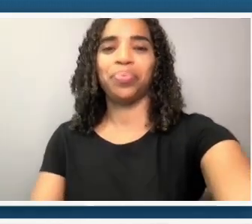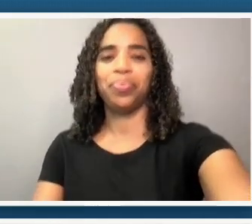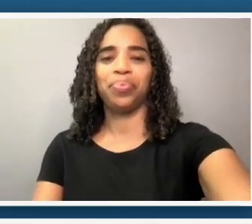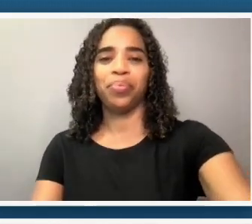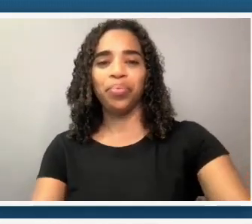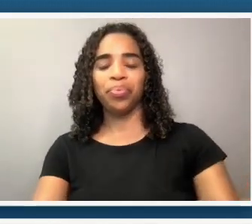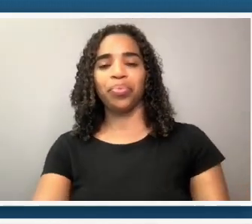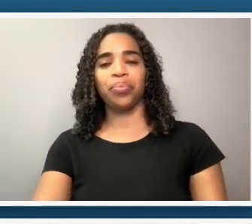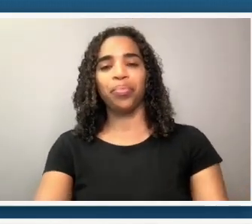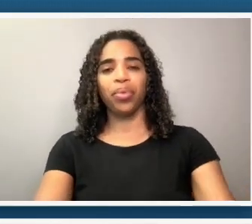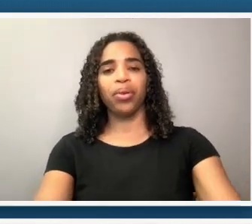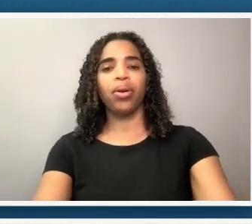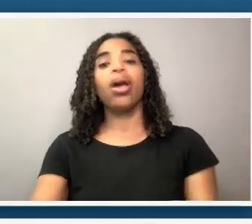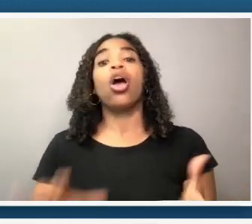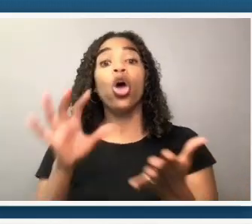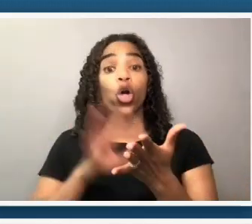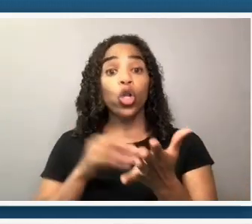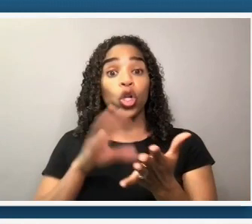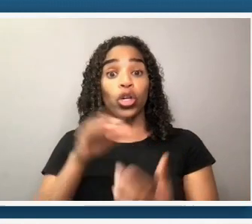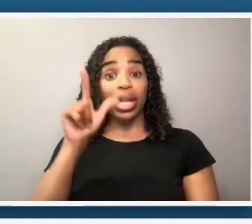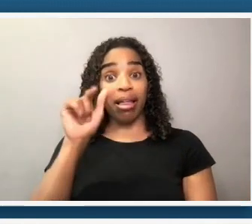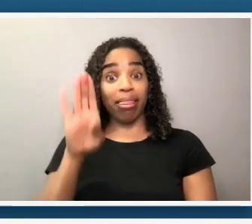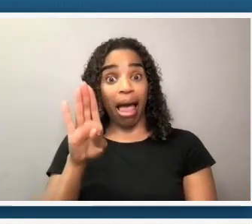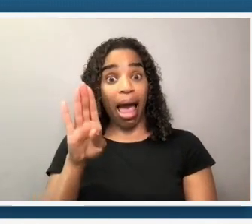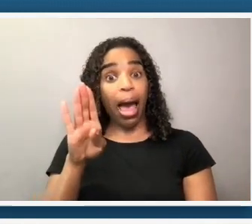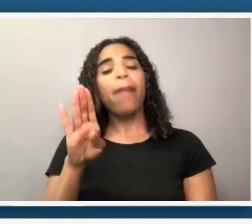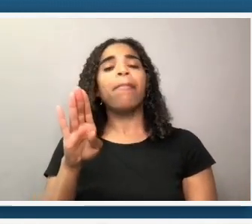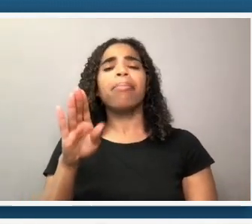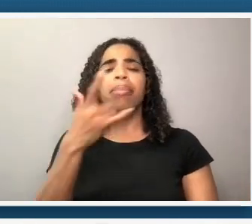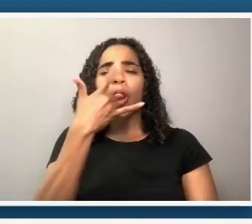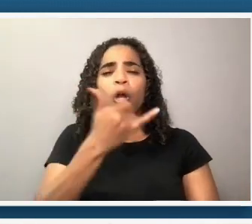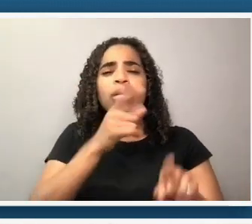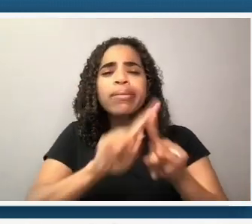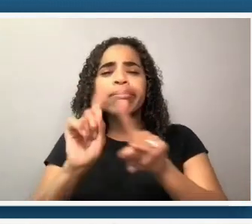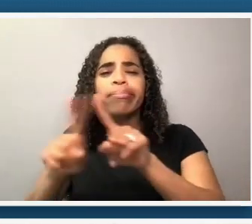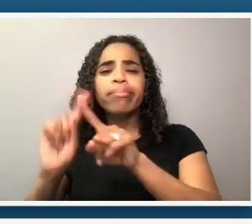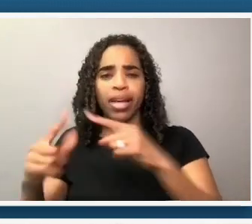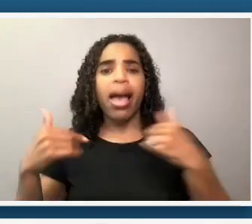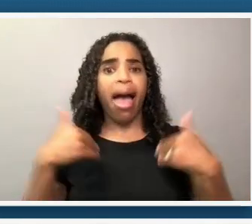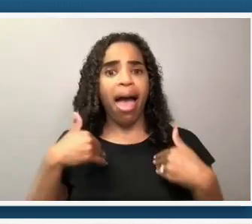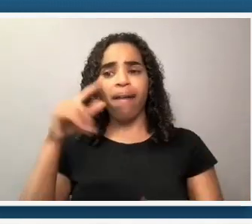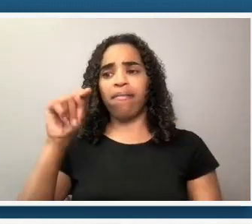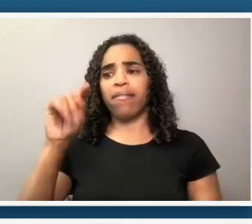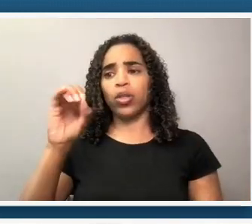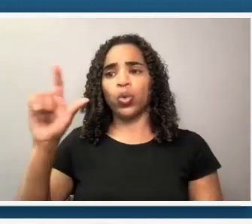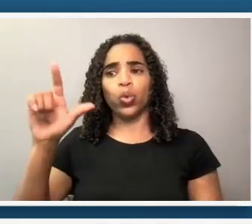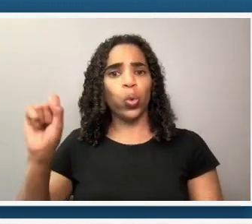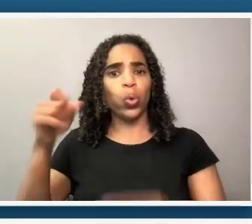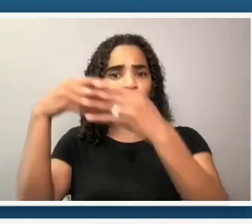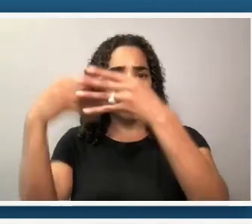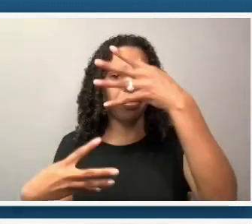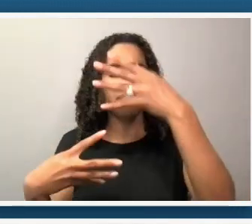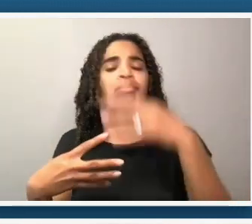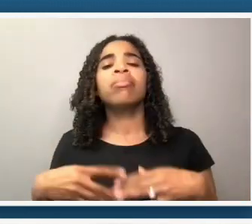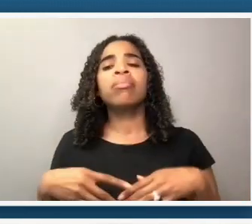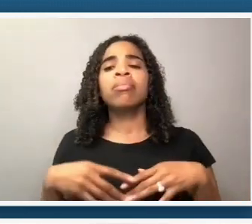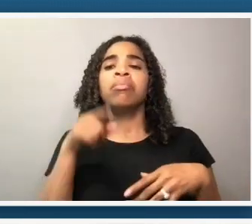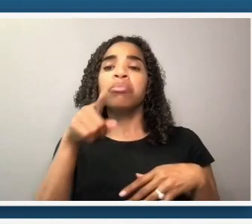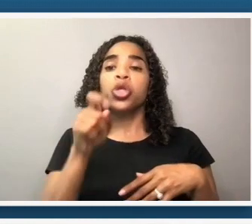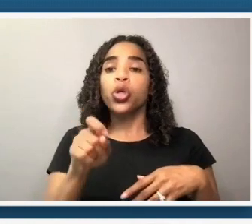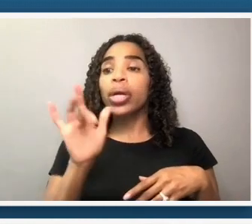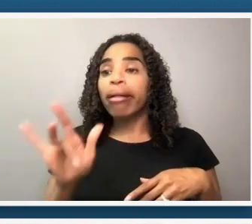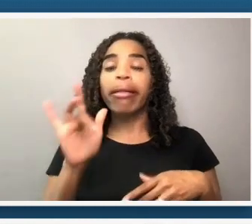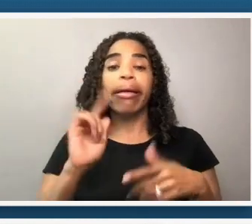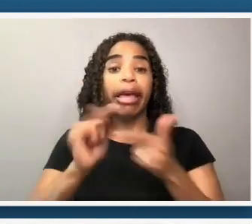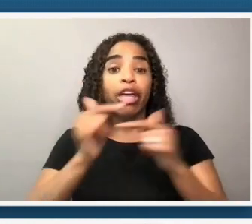Learning Lab collections can take many different forms, and there are tools to help you do so. Importantly, you can add interactivity, you